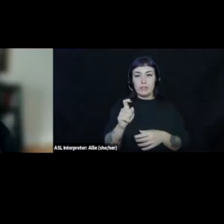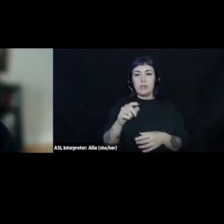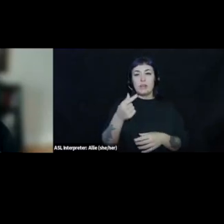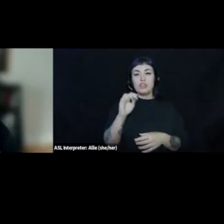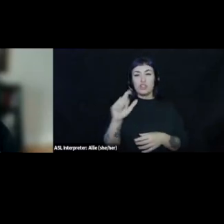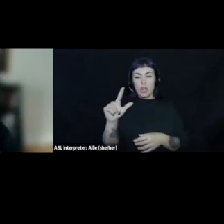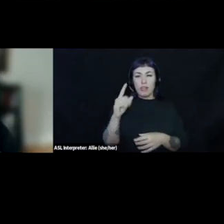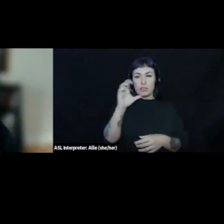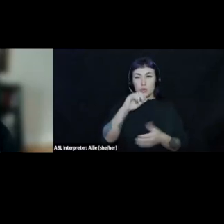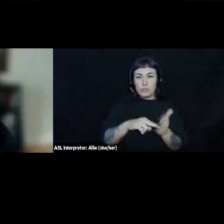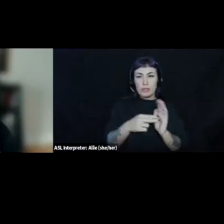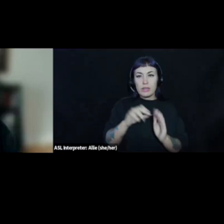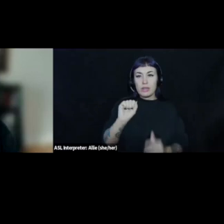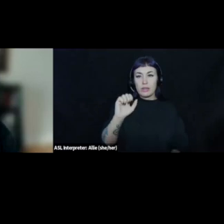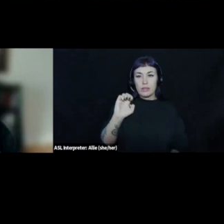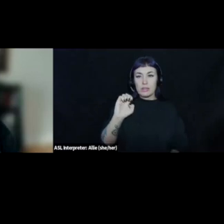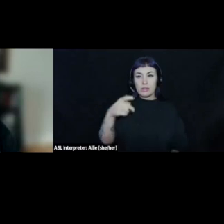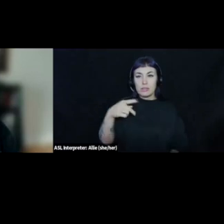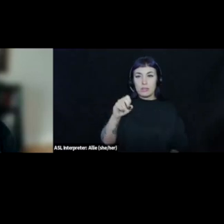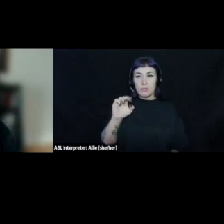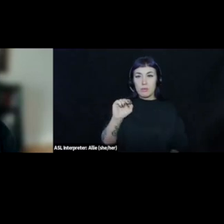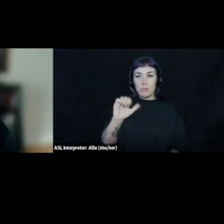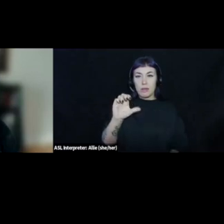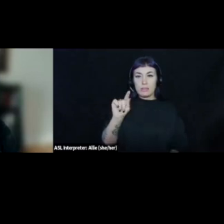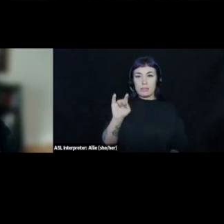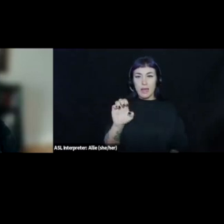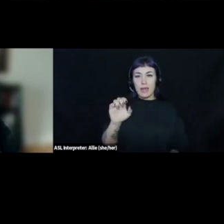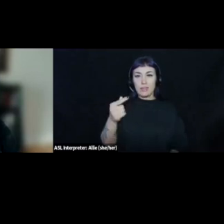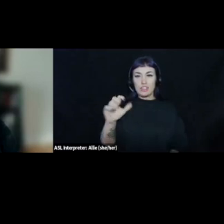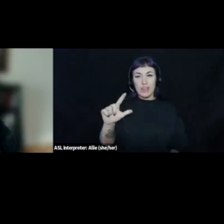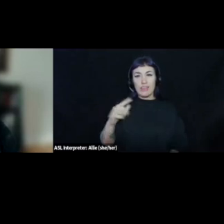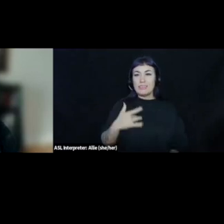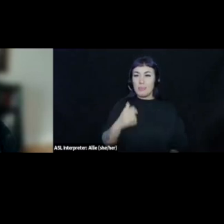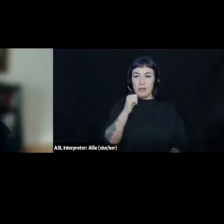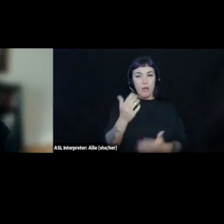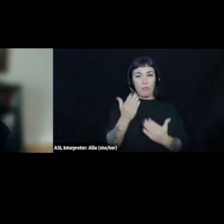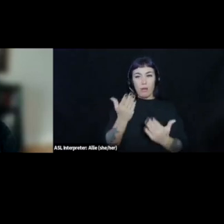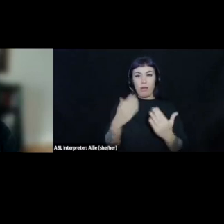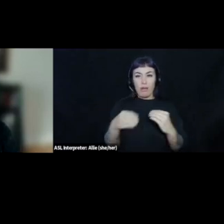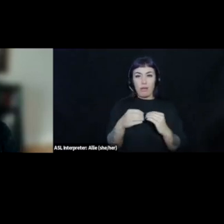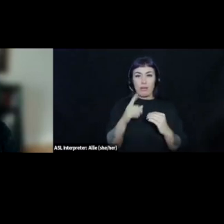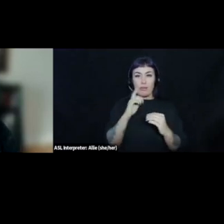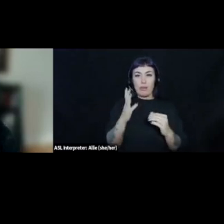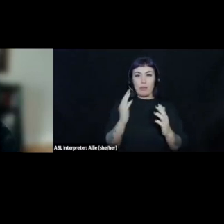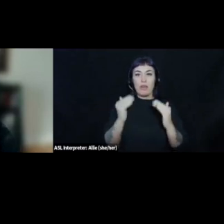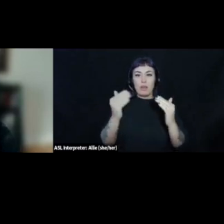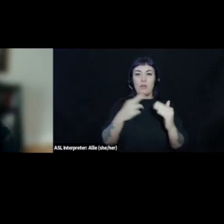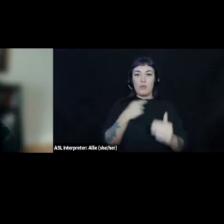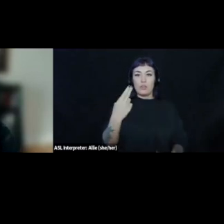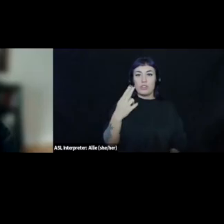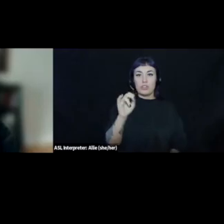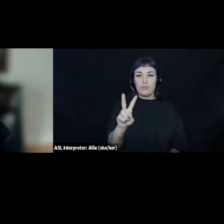Gels, I assume you mean spermicide gels. Those are typically not recommended anymore because they elevate the risk of